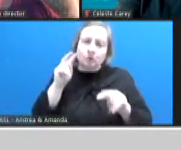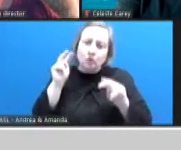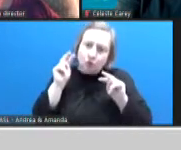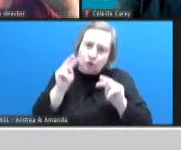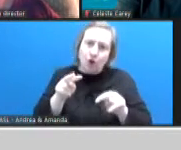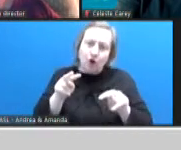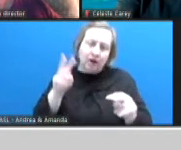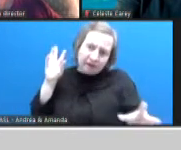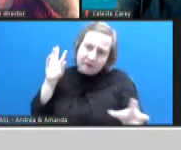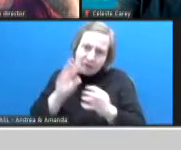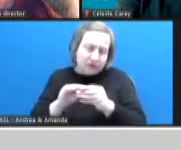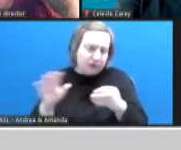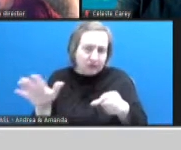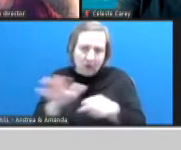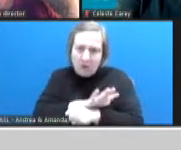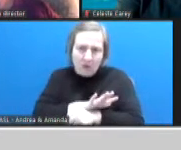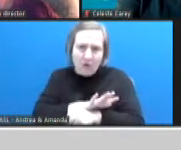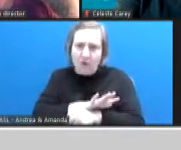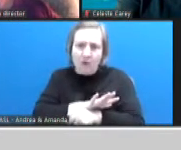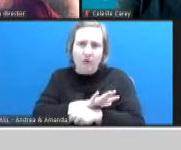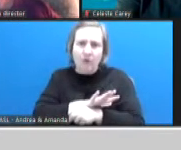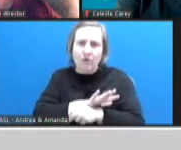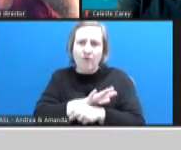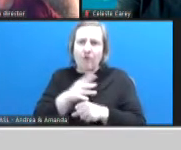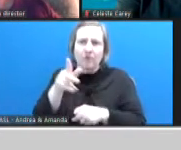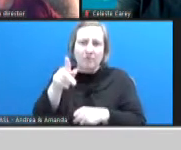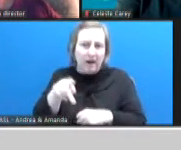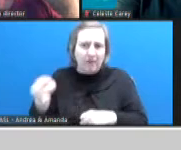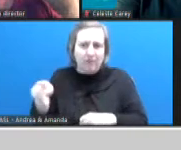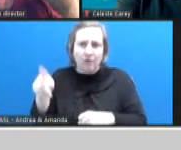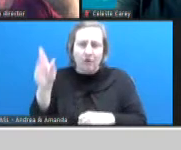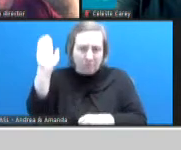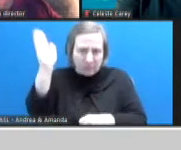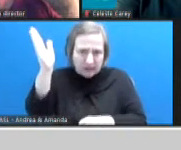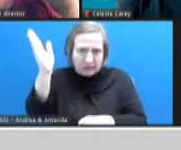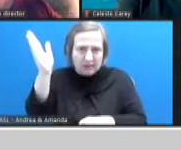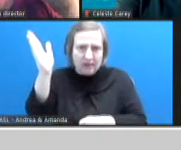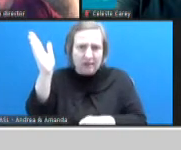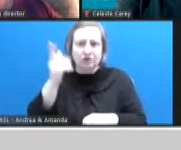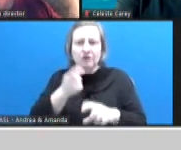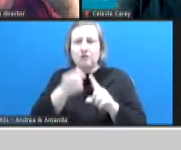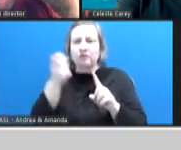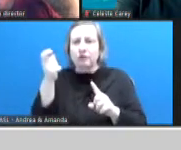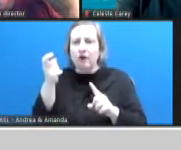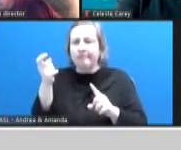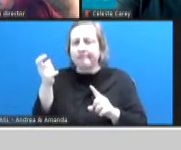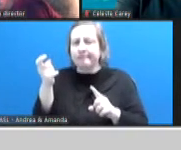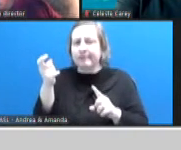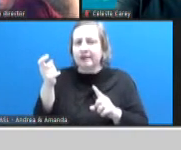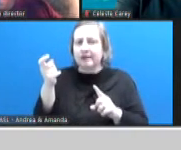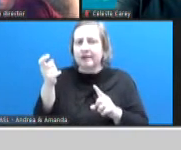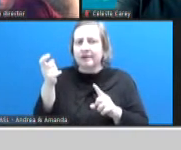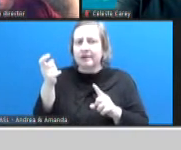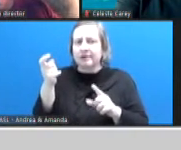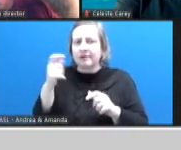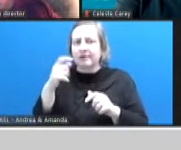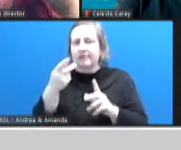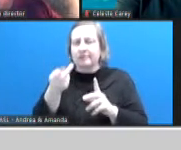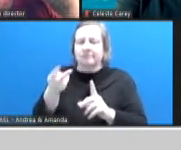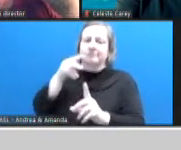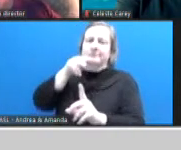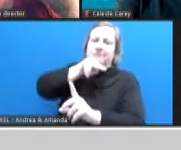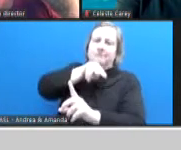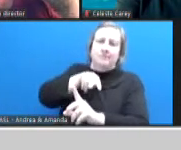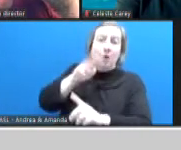whole entire PowerPoint presentation from like a back step view of, would